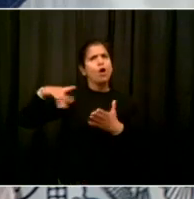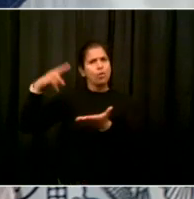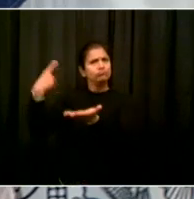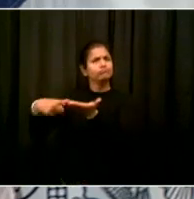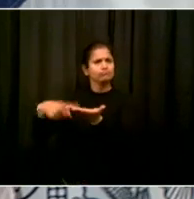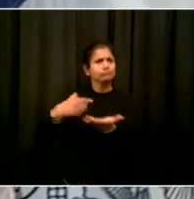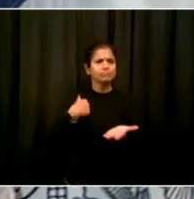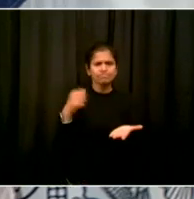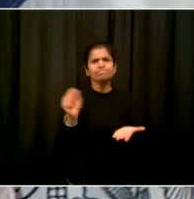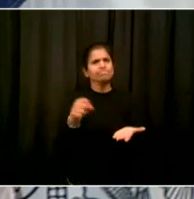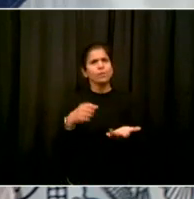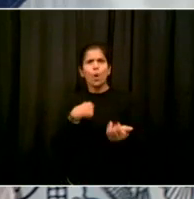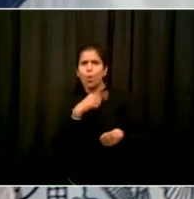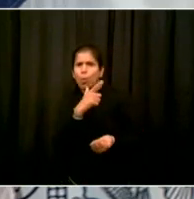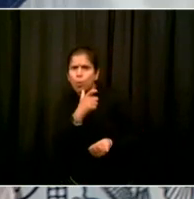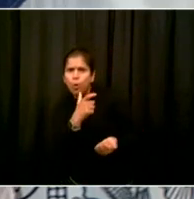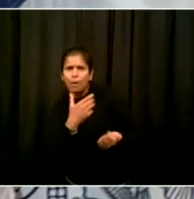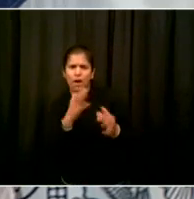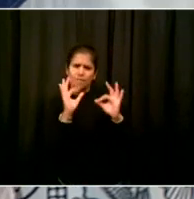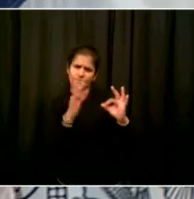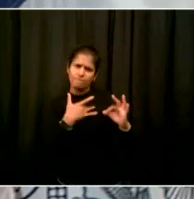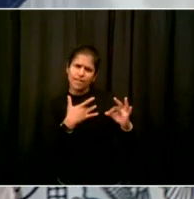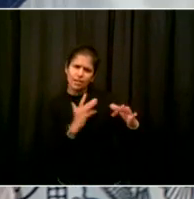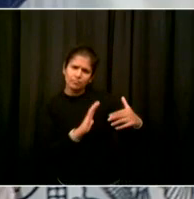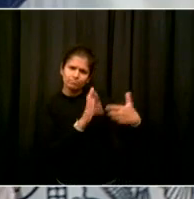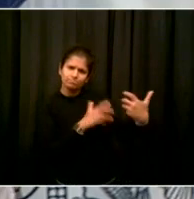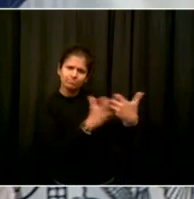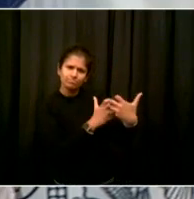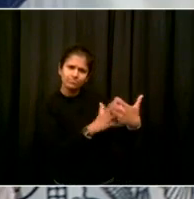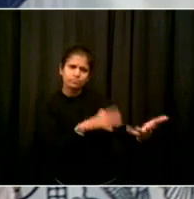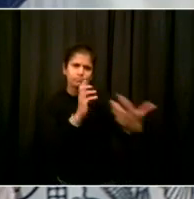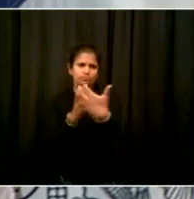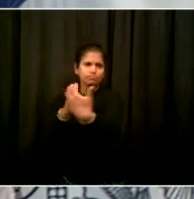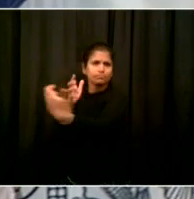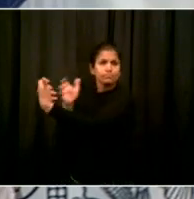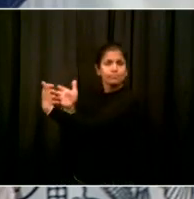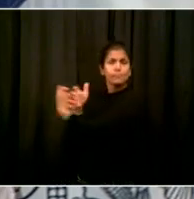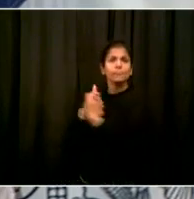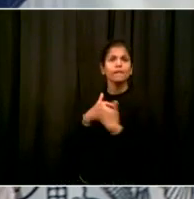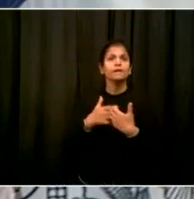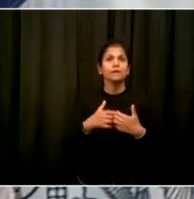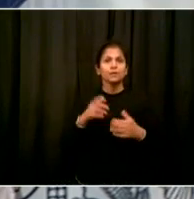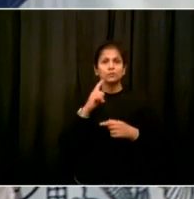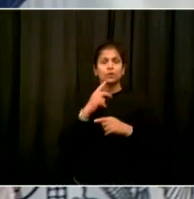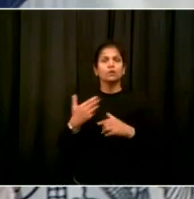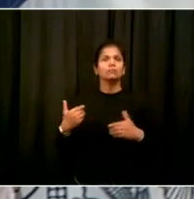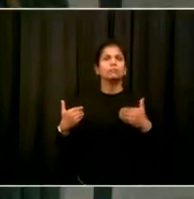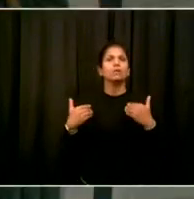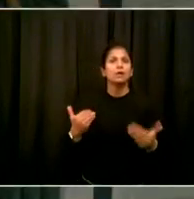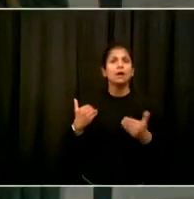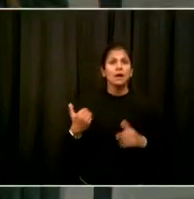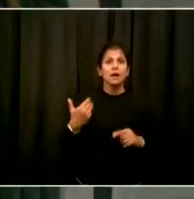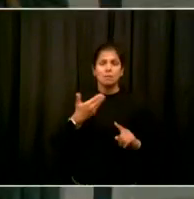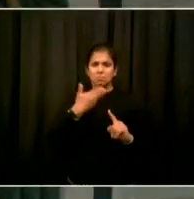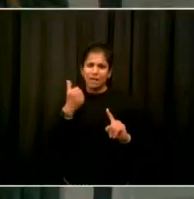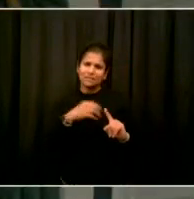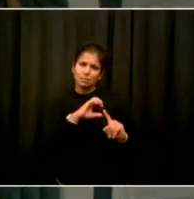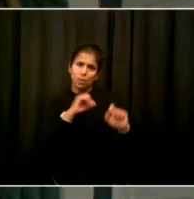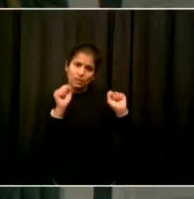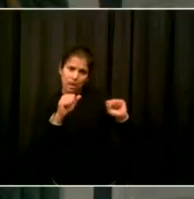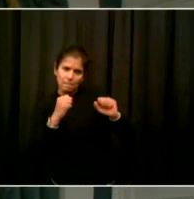rejuvenating and building the ability and the leadership of the NYPD. So with that, I'm going to turn to our Commissioner for some